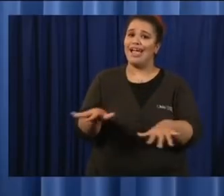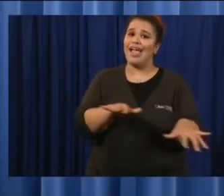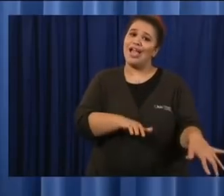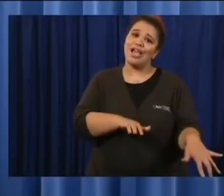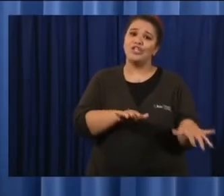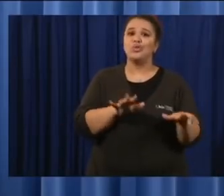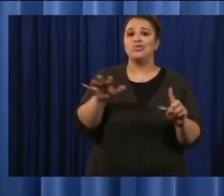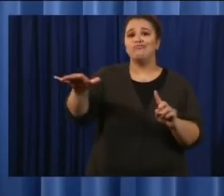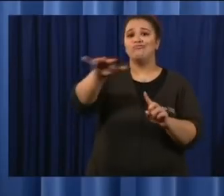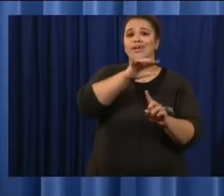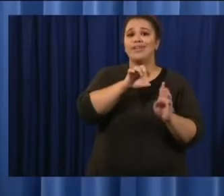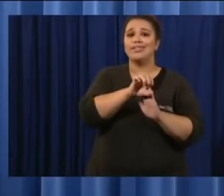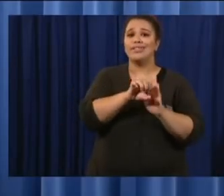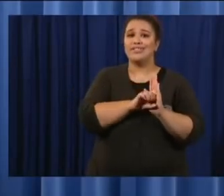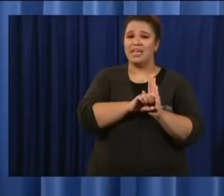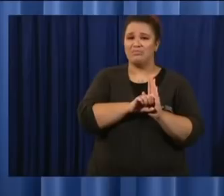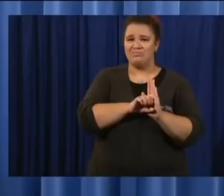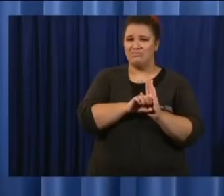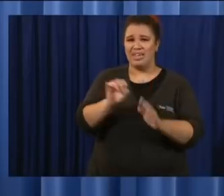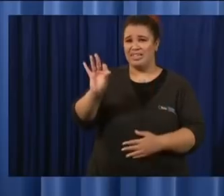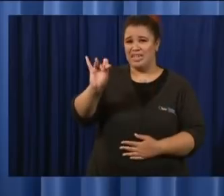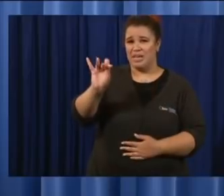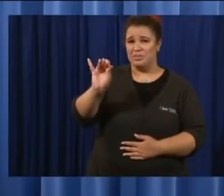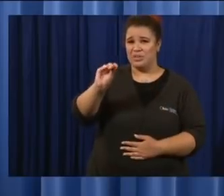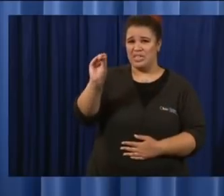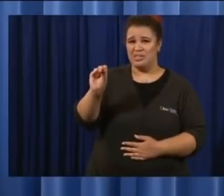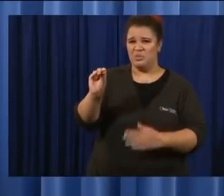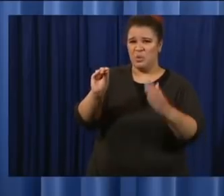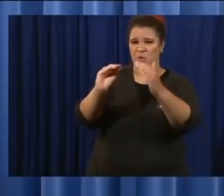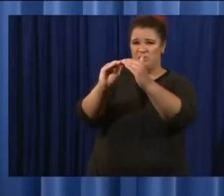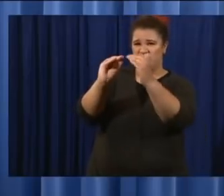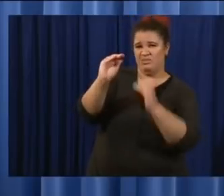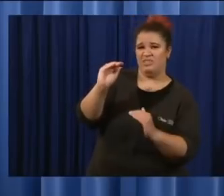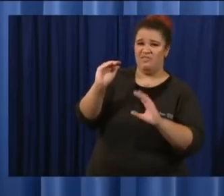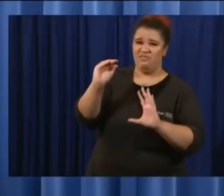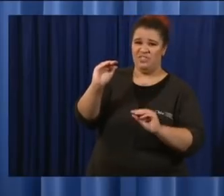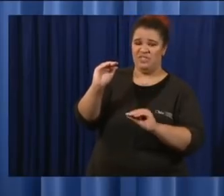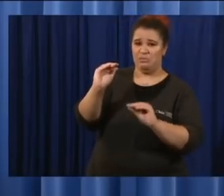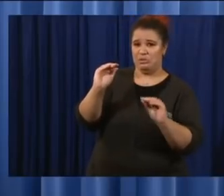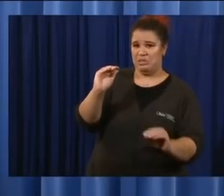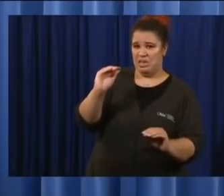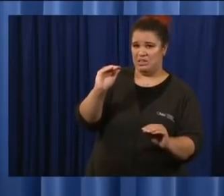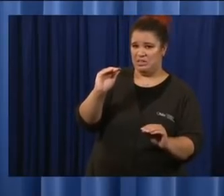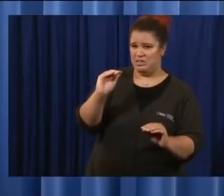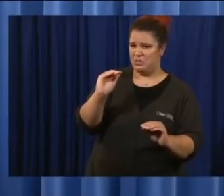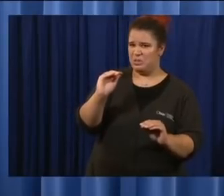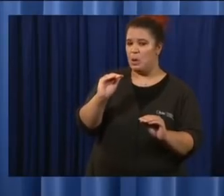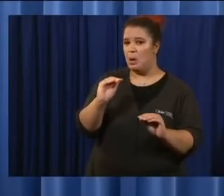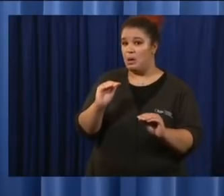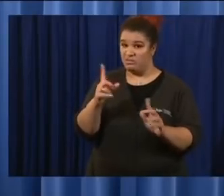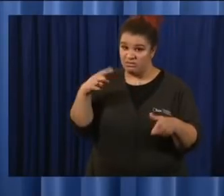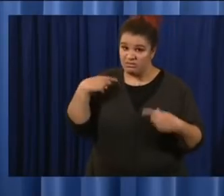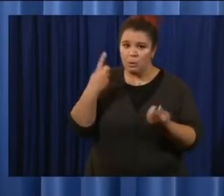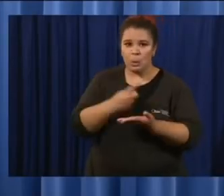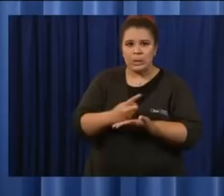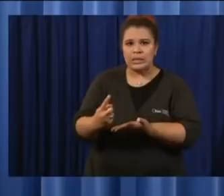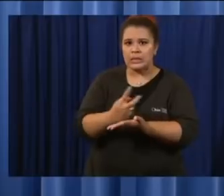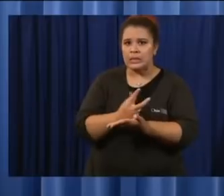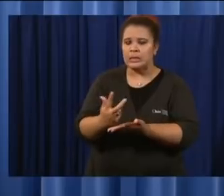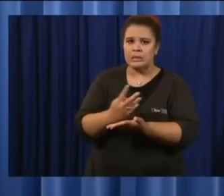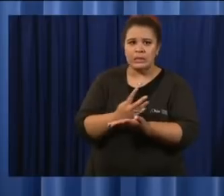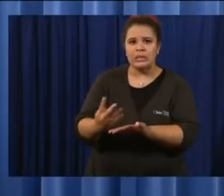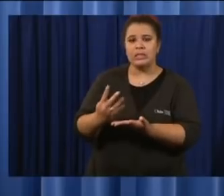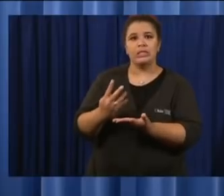that. What confidence do you have that after weeks of recommendations, we could get anywhere near 90%, let